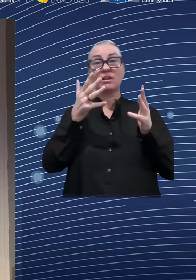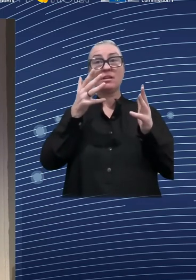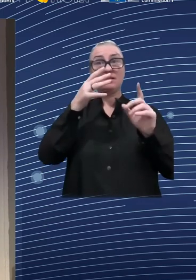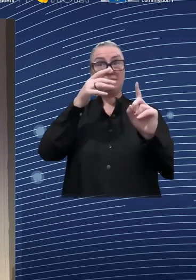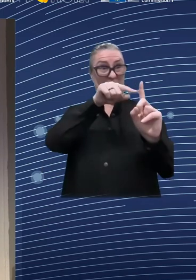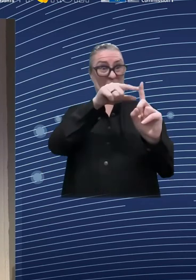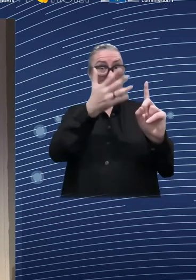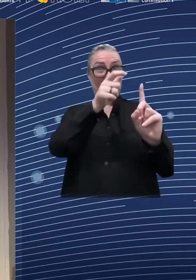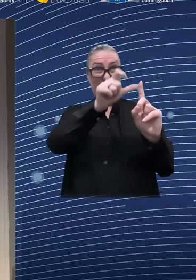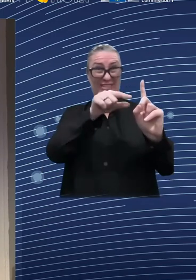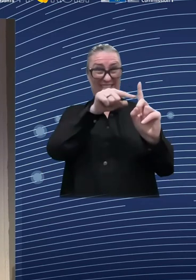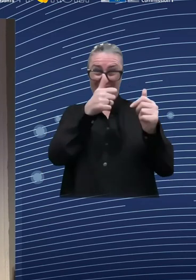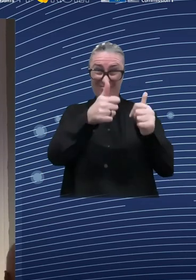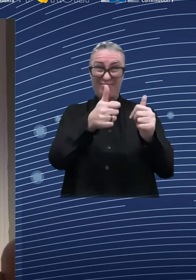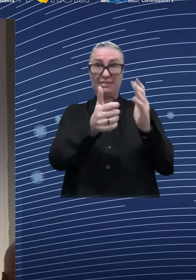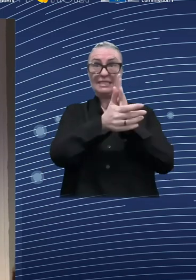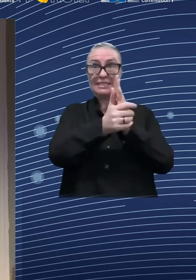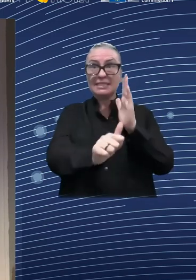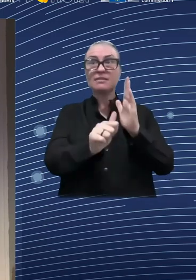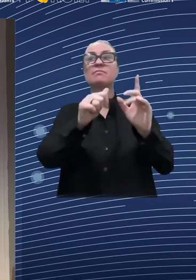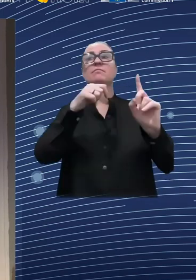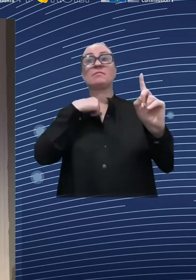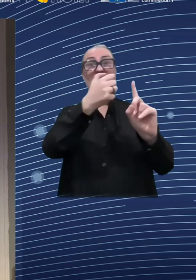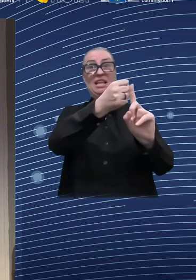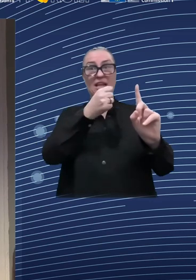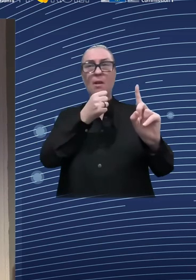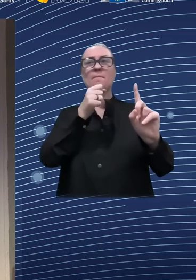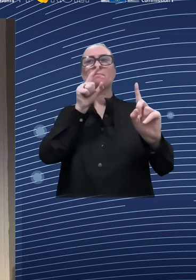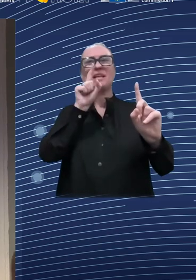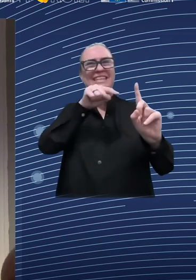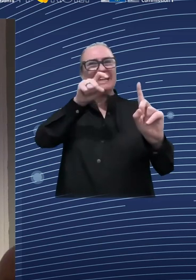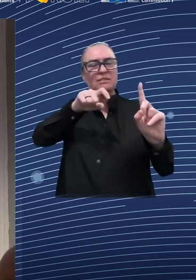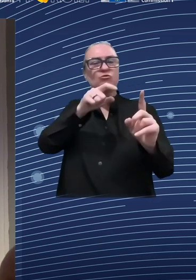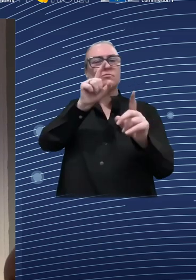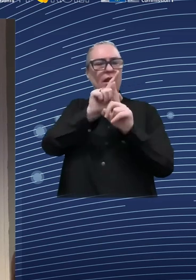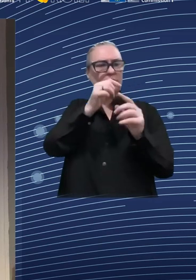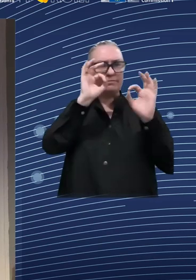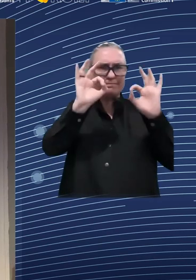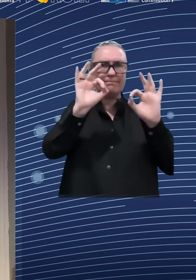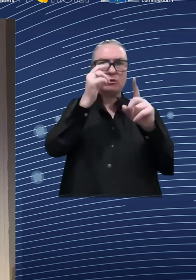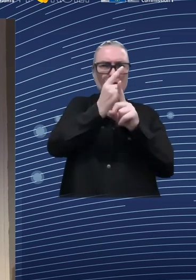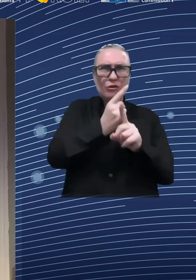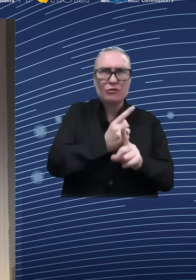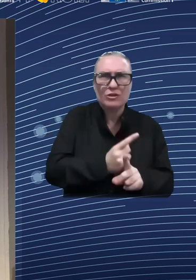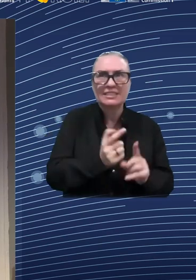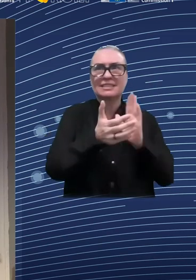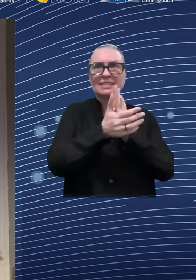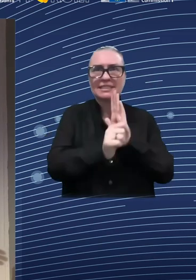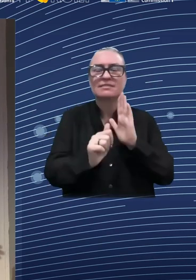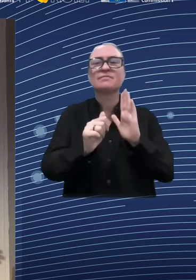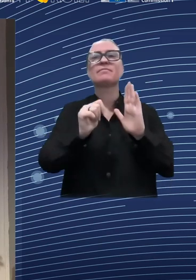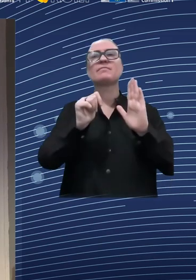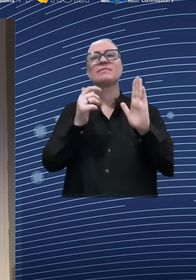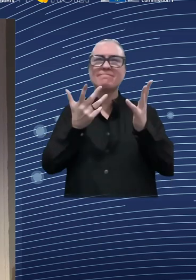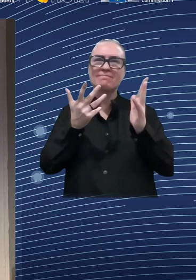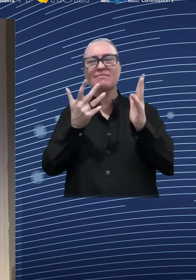and if you need some skills to do the work, then define them properly, because that's something that employers sometimes do,